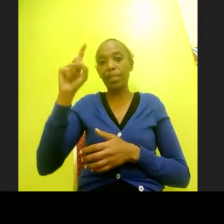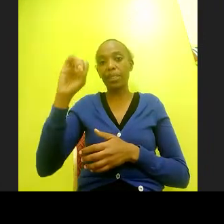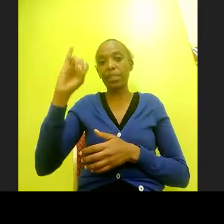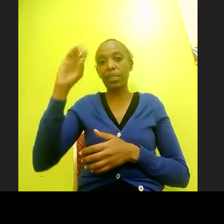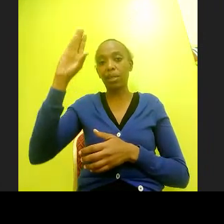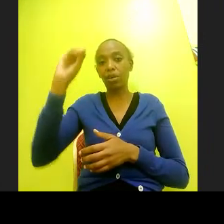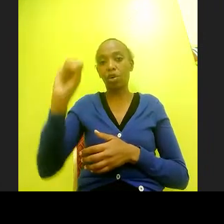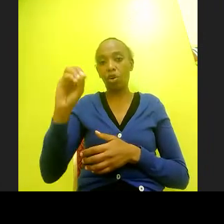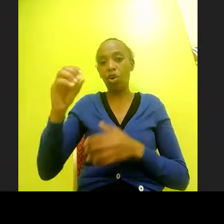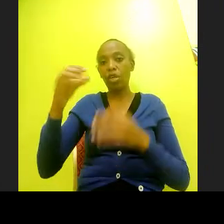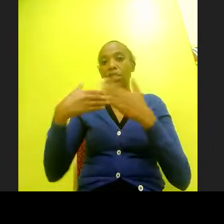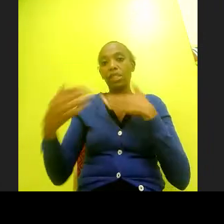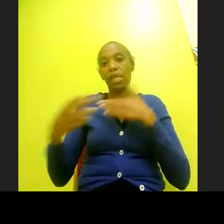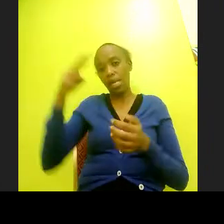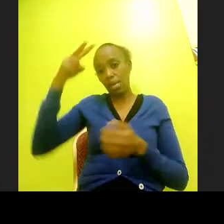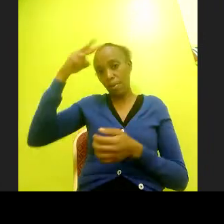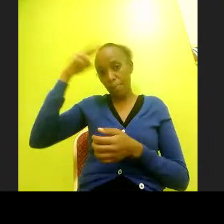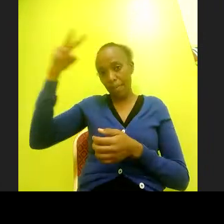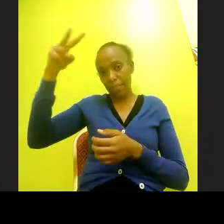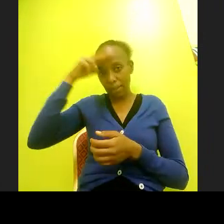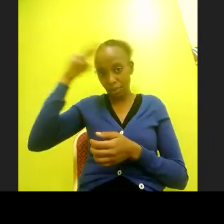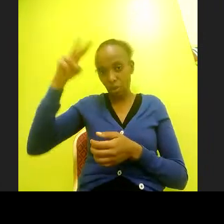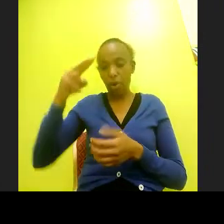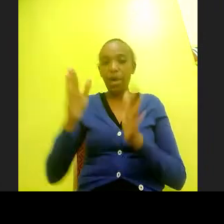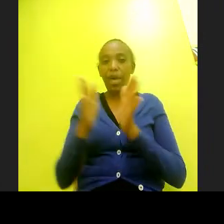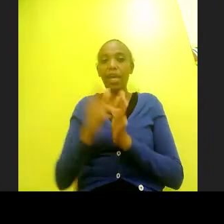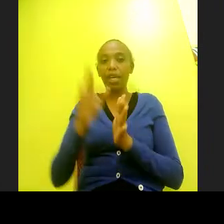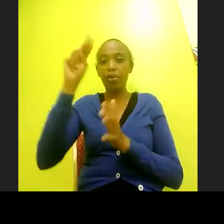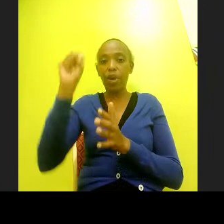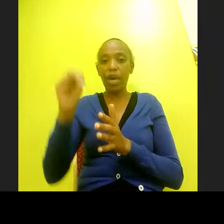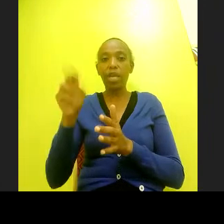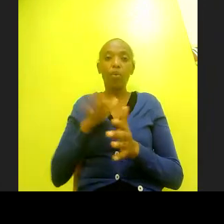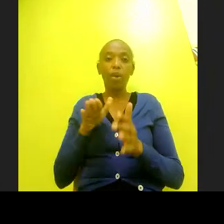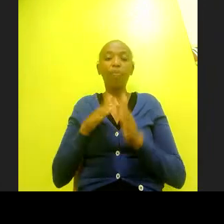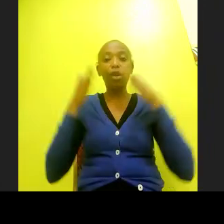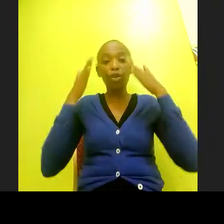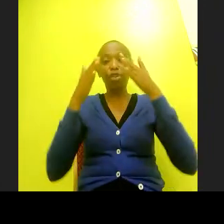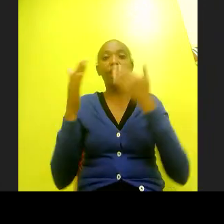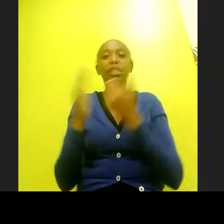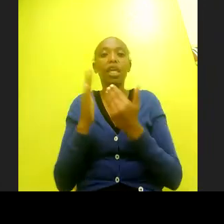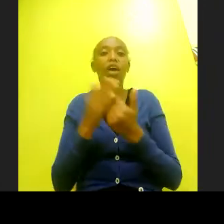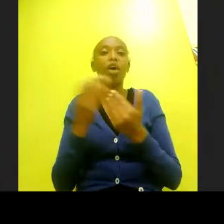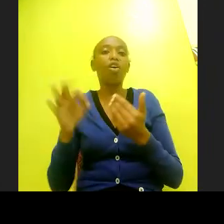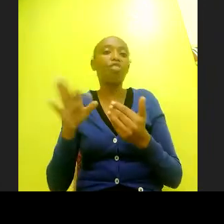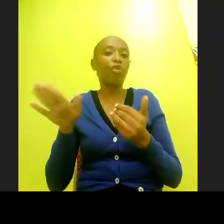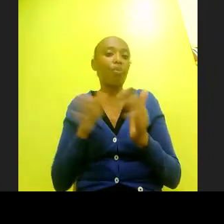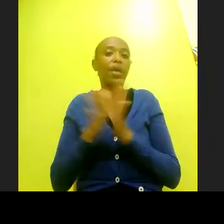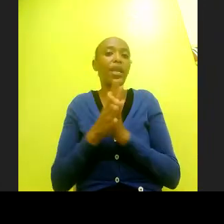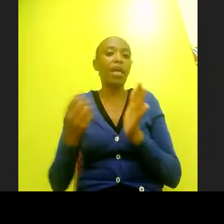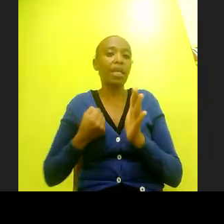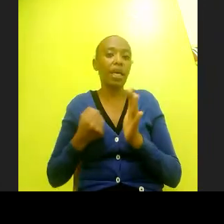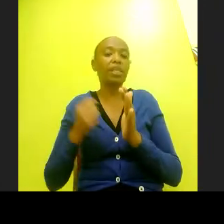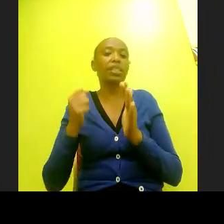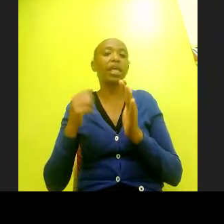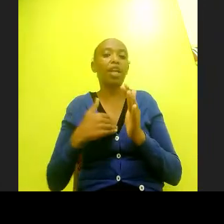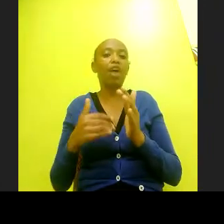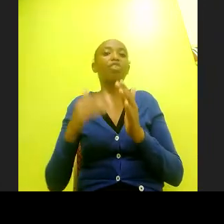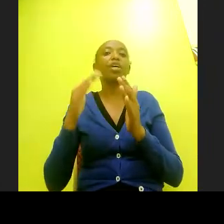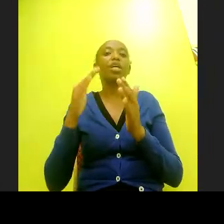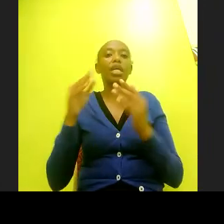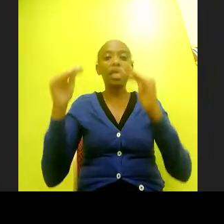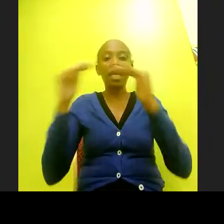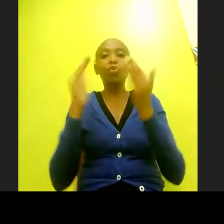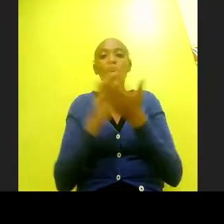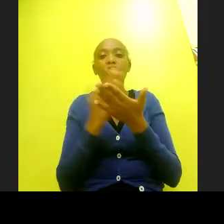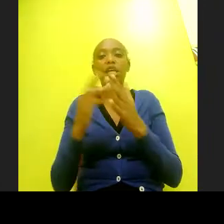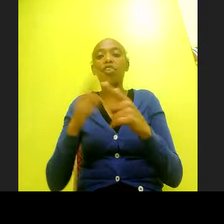implication of the unequal distribution of care on women and girls and boost their level of participation in national economies. And one of the commitments